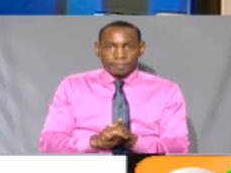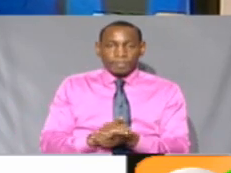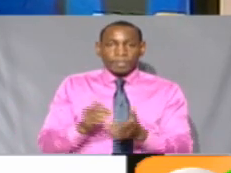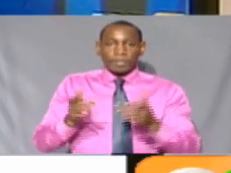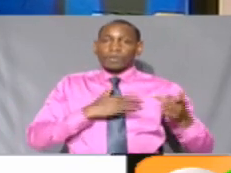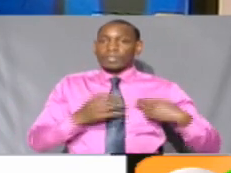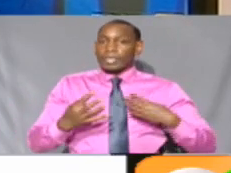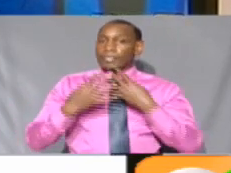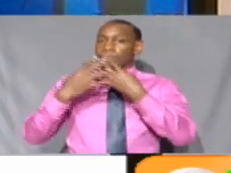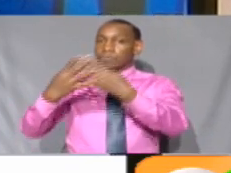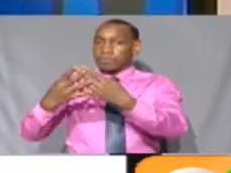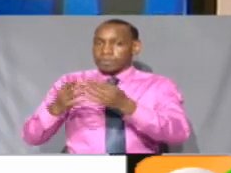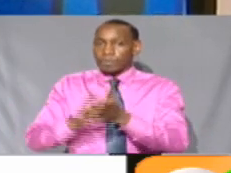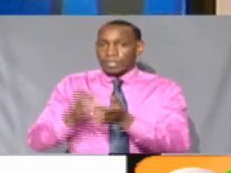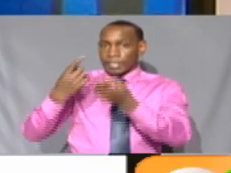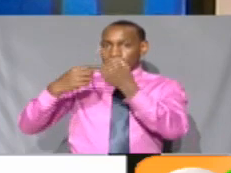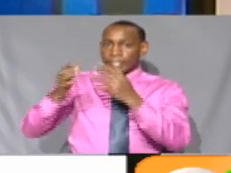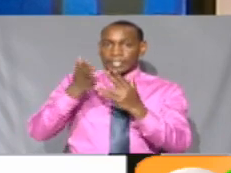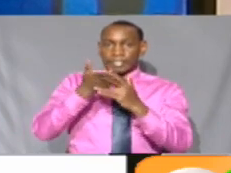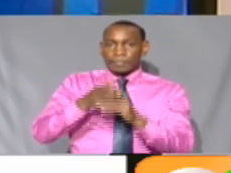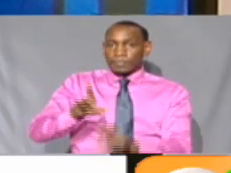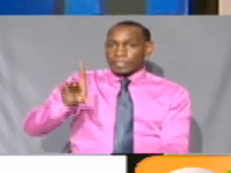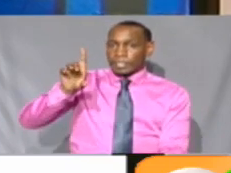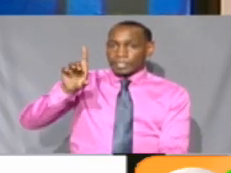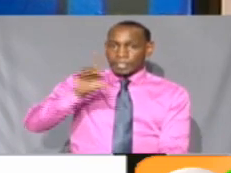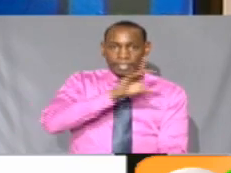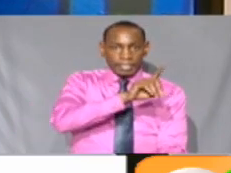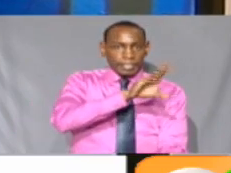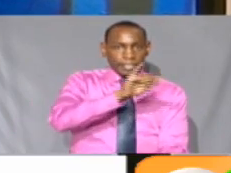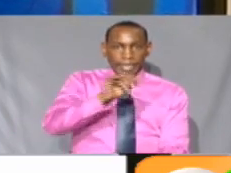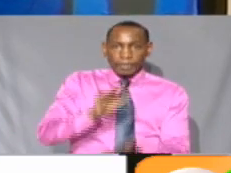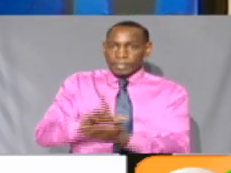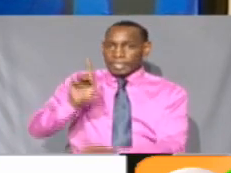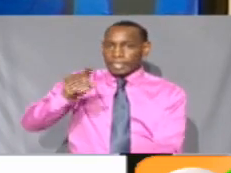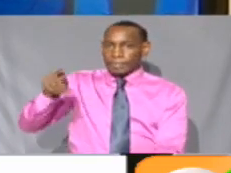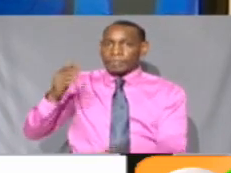of conviction, the success between the DCI and the DPP is shared.